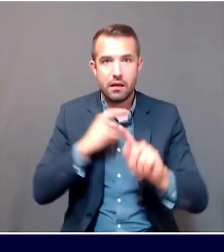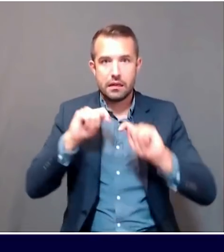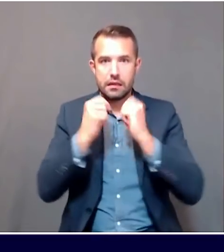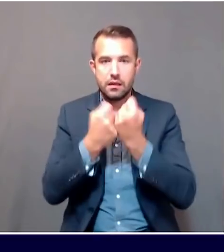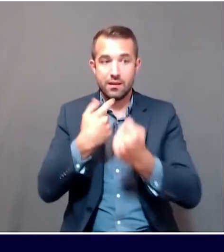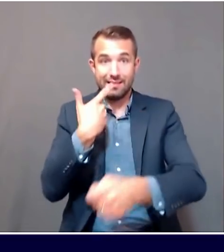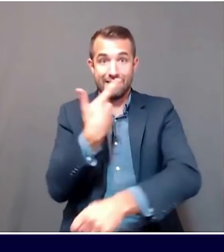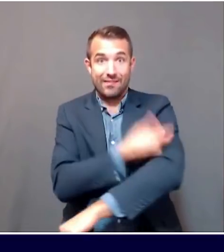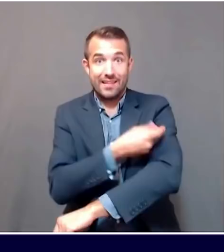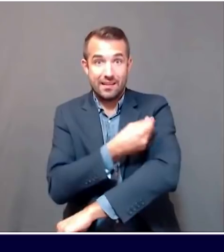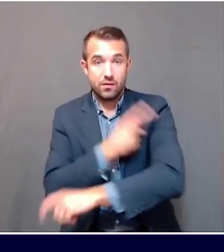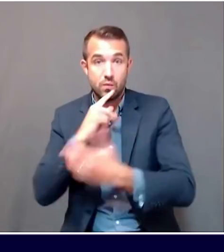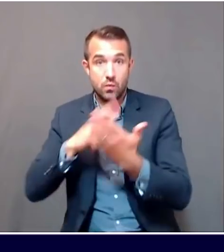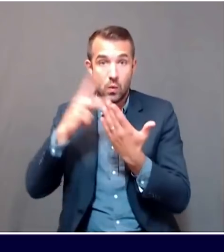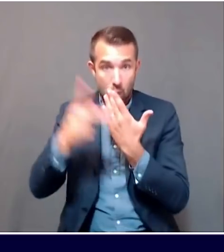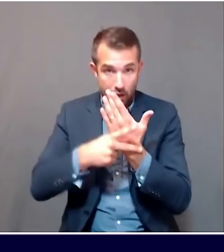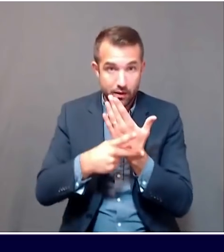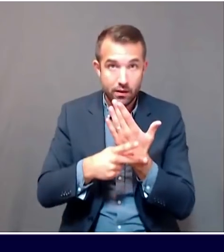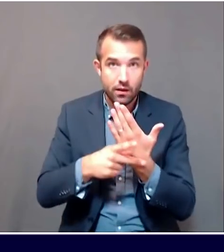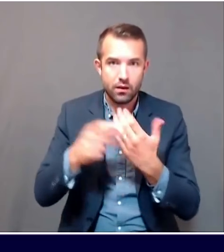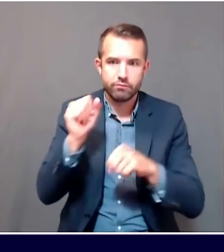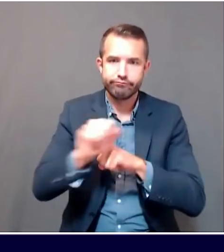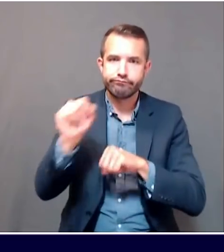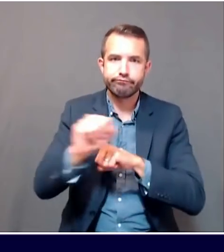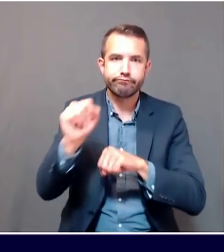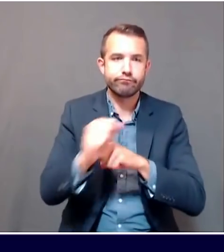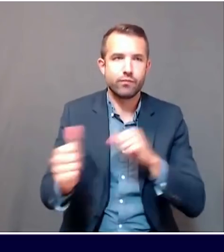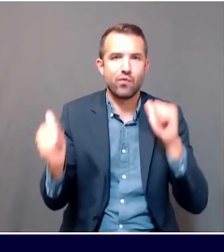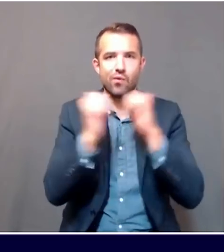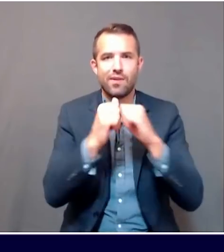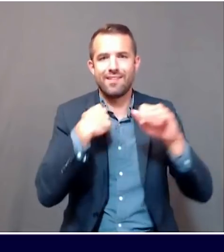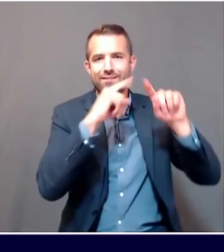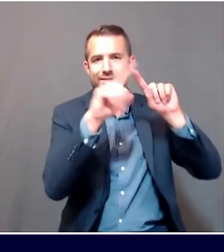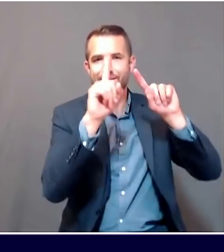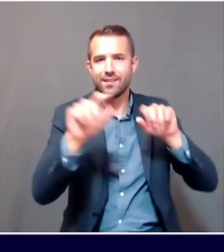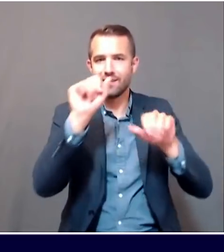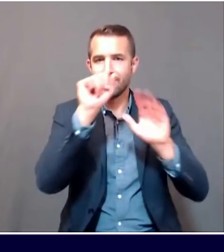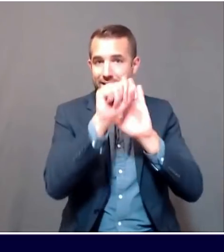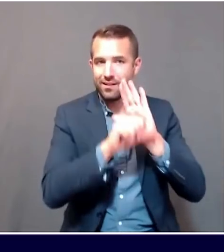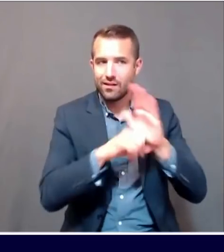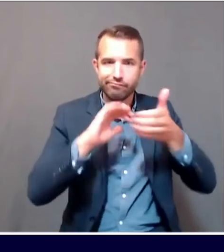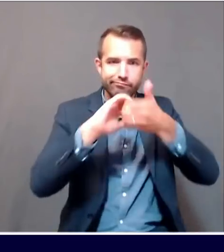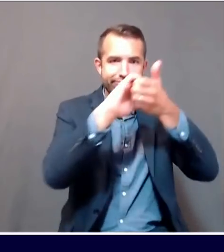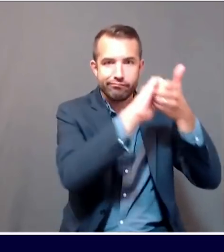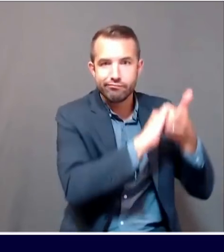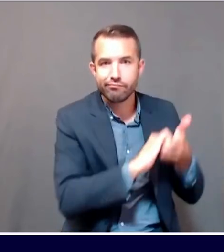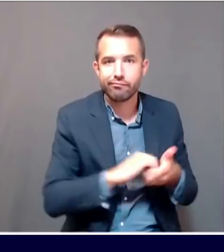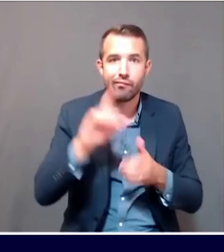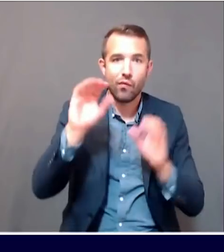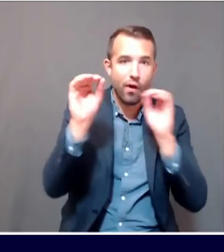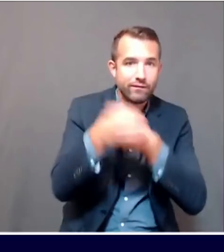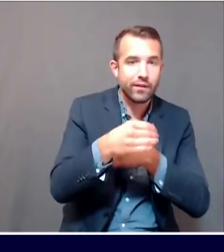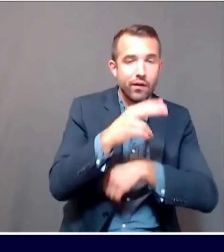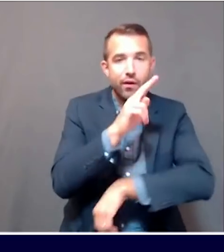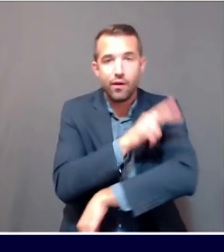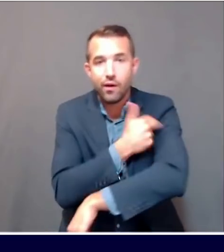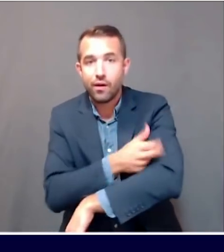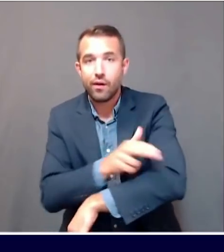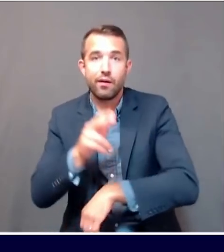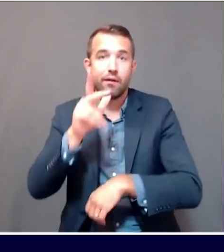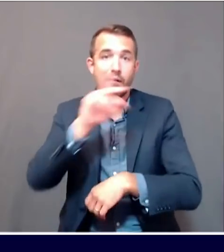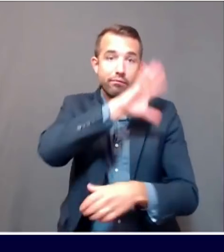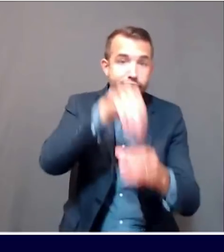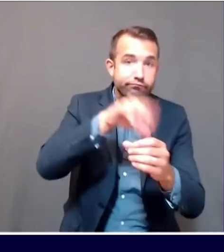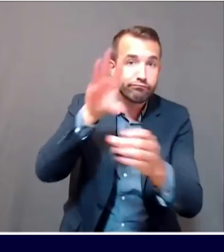program have been working with state partners, healthcare providers, and numerous different stakeholders to start